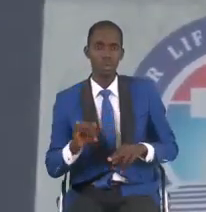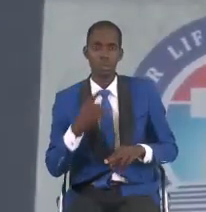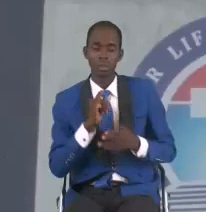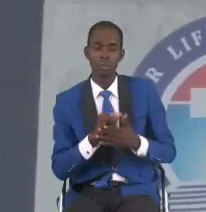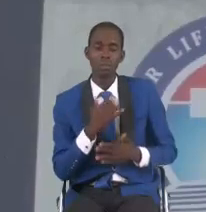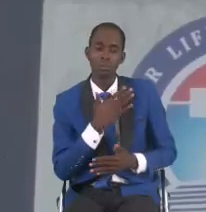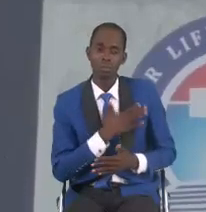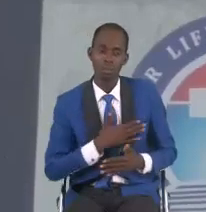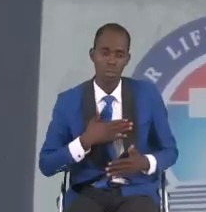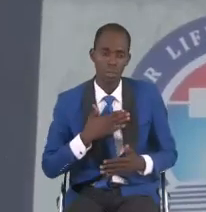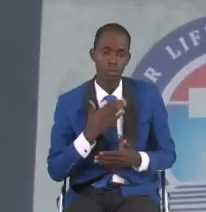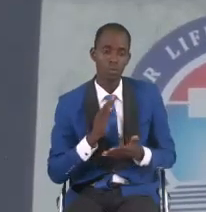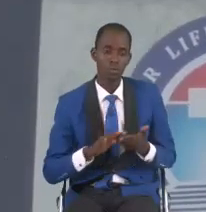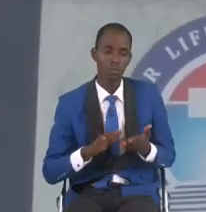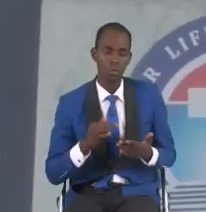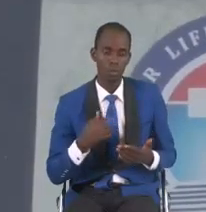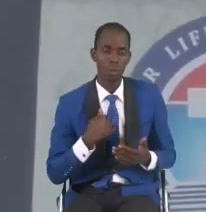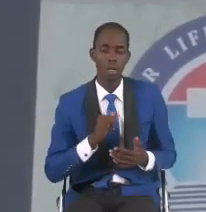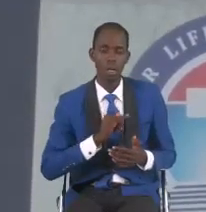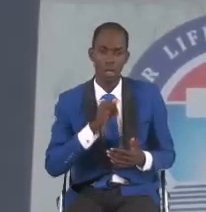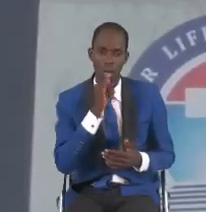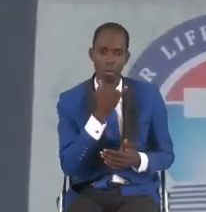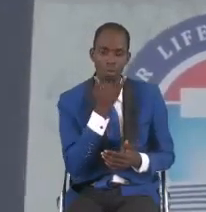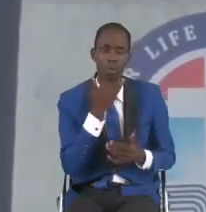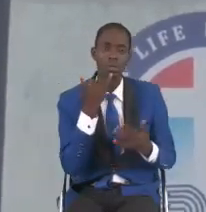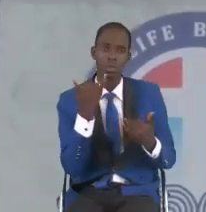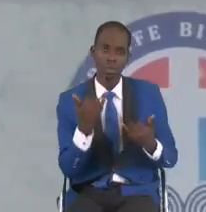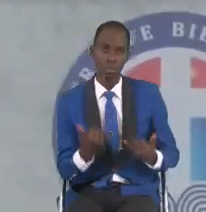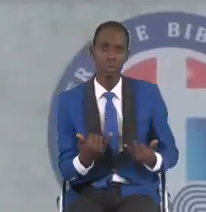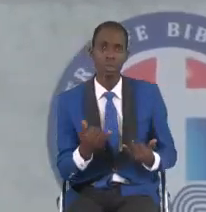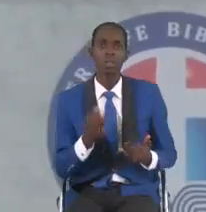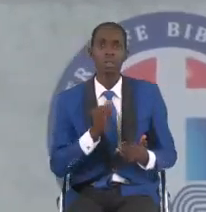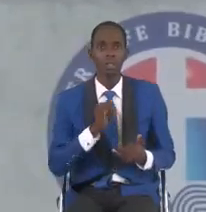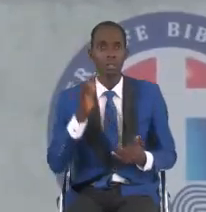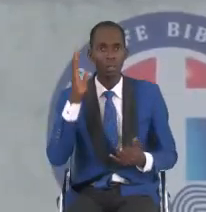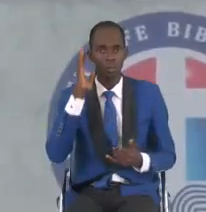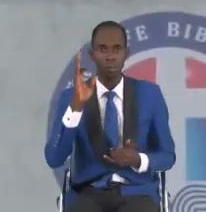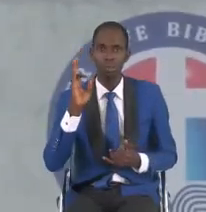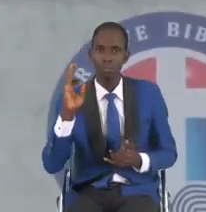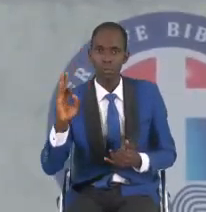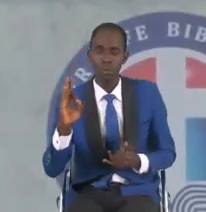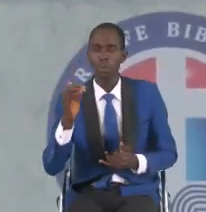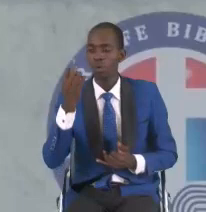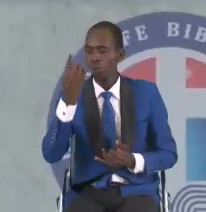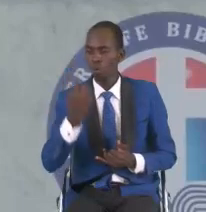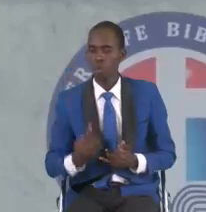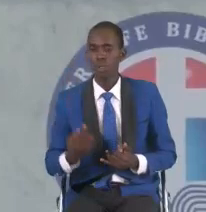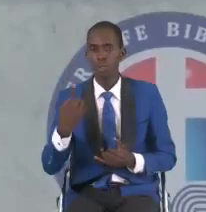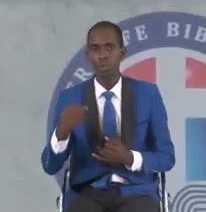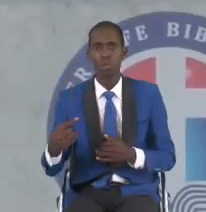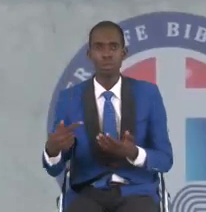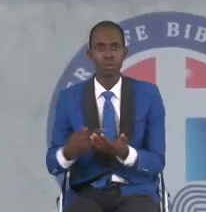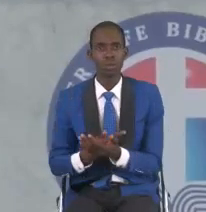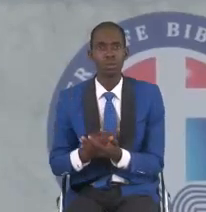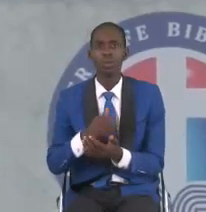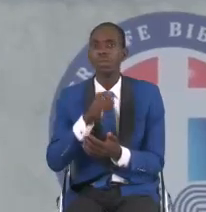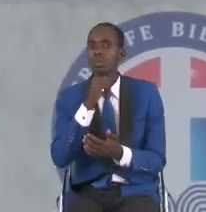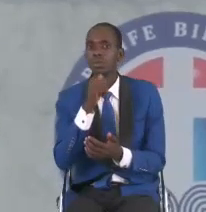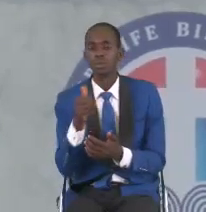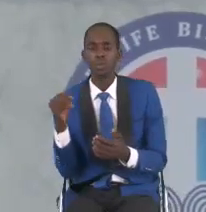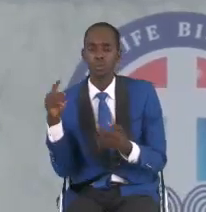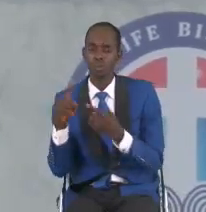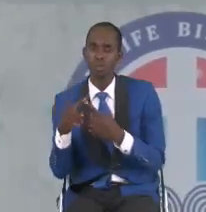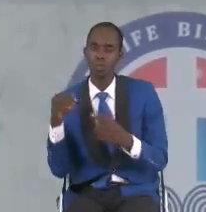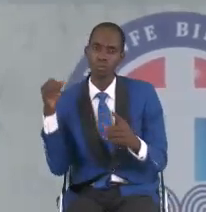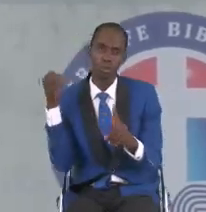me, I am wrong. Now, I will preach only the gospel and not preach to attack you.